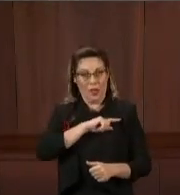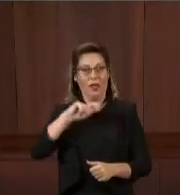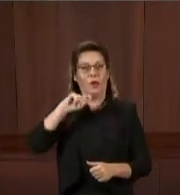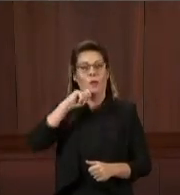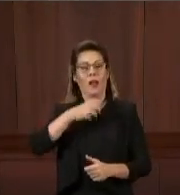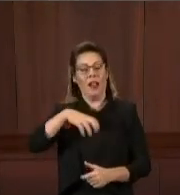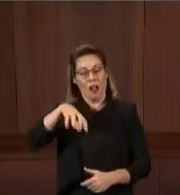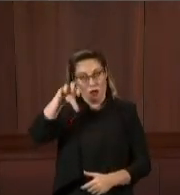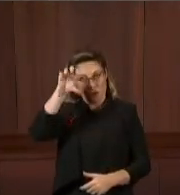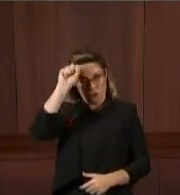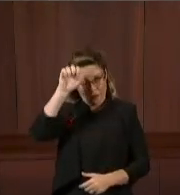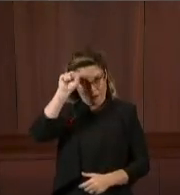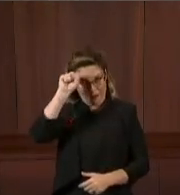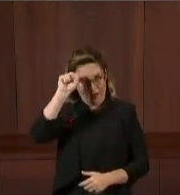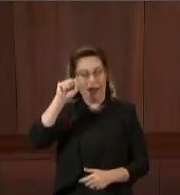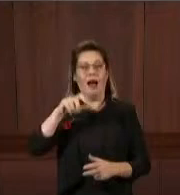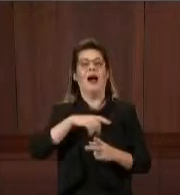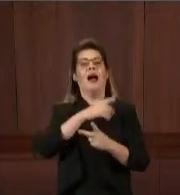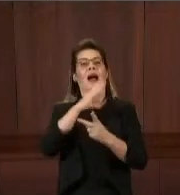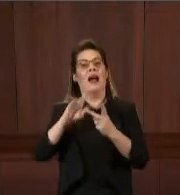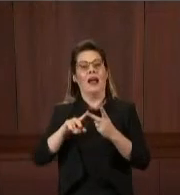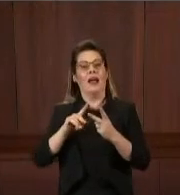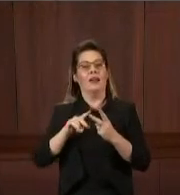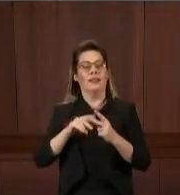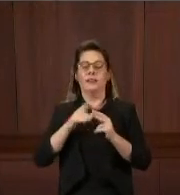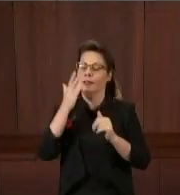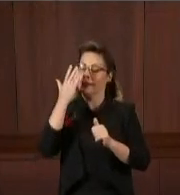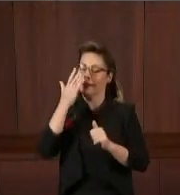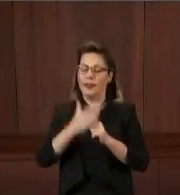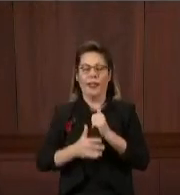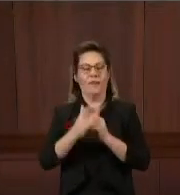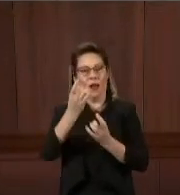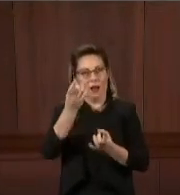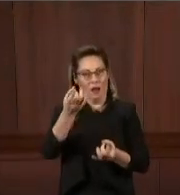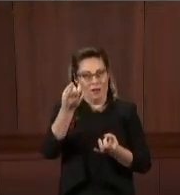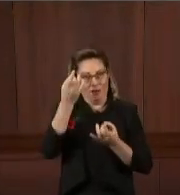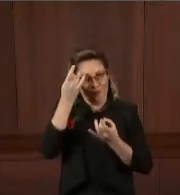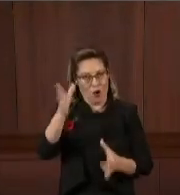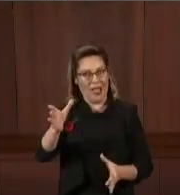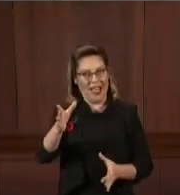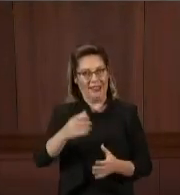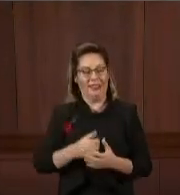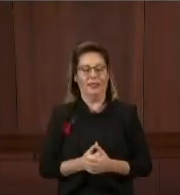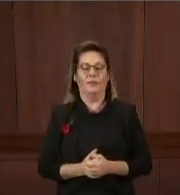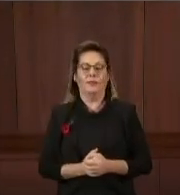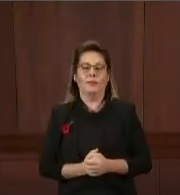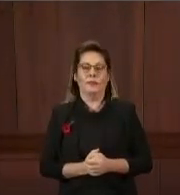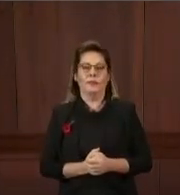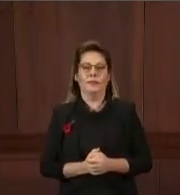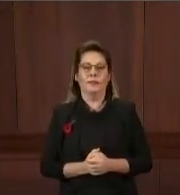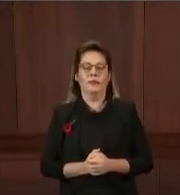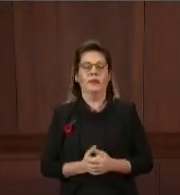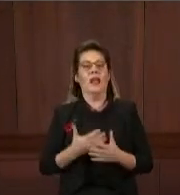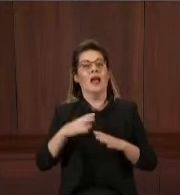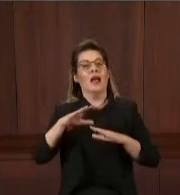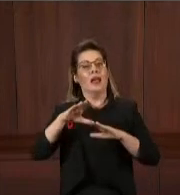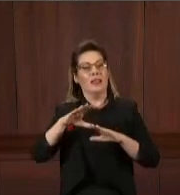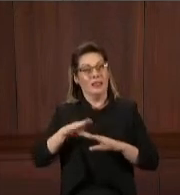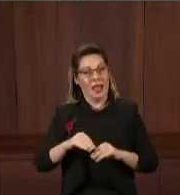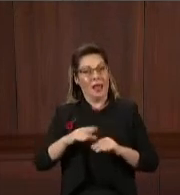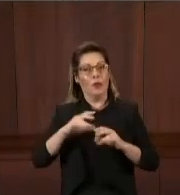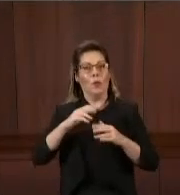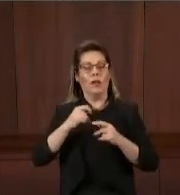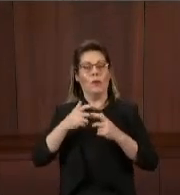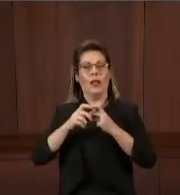and "Lest we forget." After the ode, the last post will be sounded, followed by 1 minute